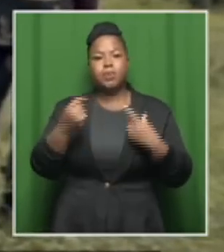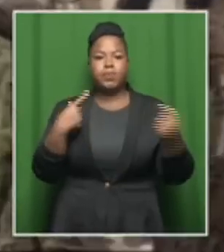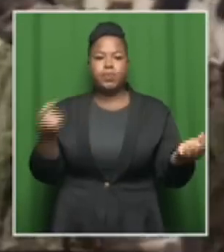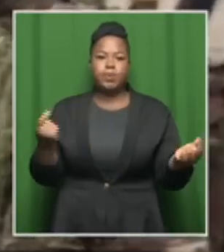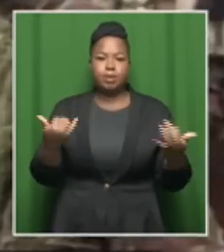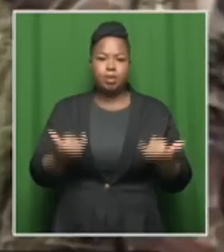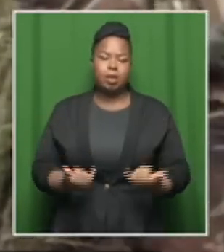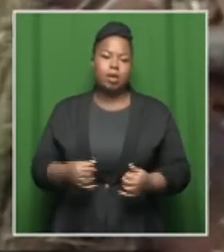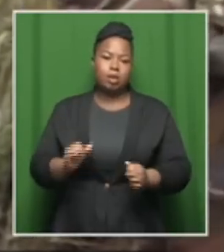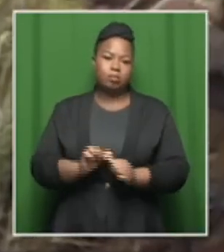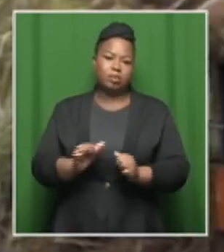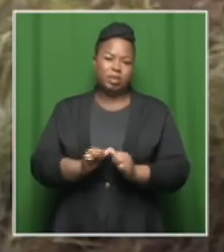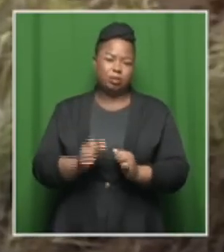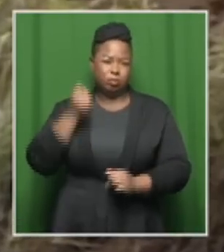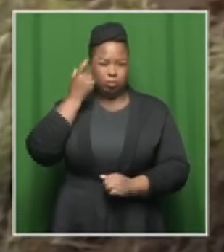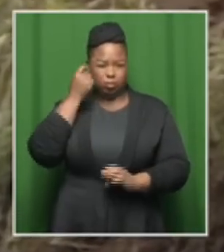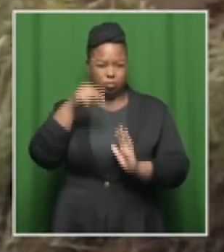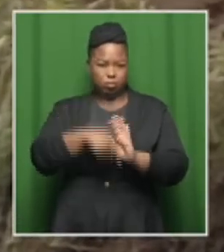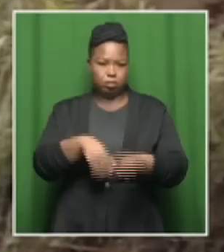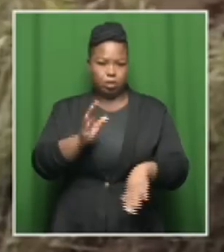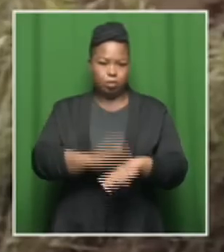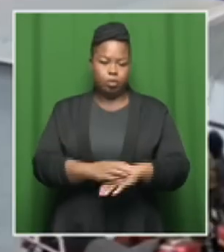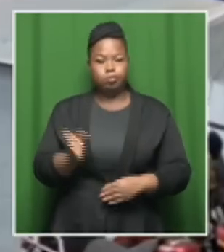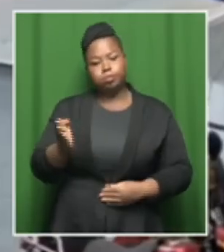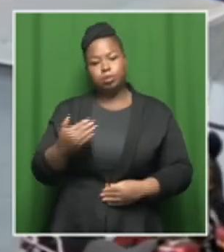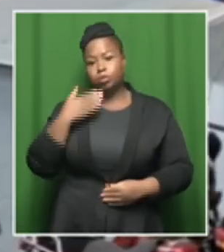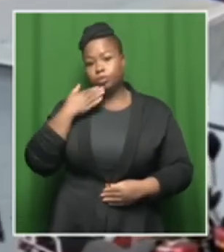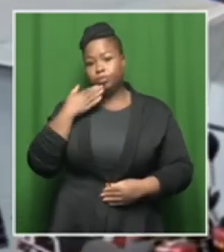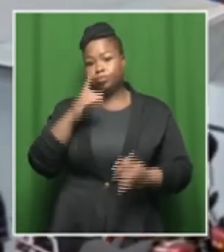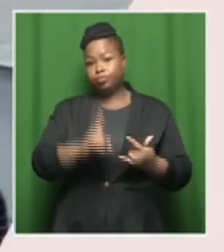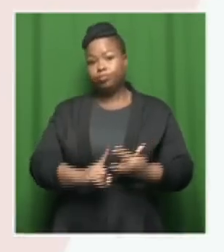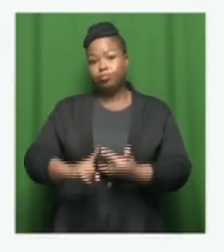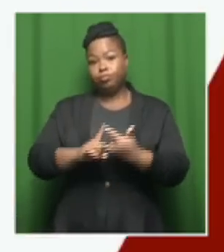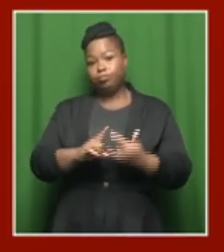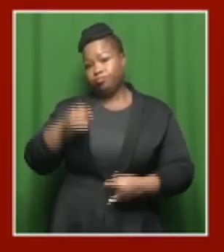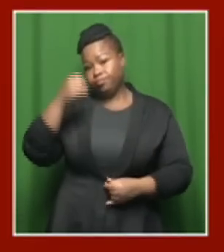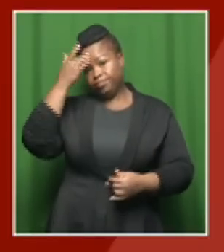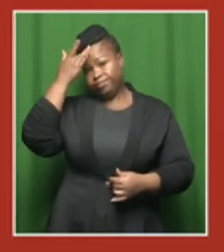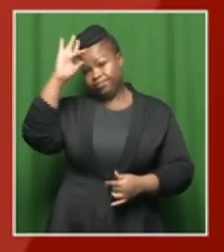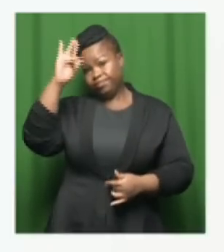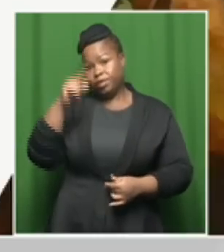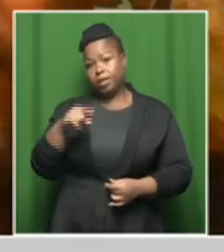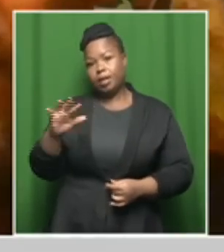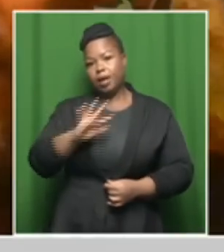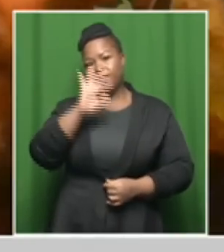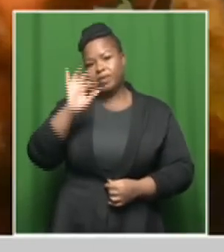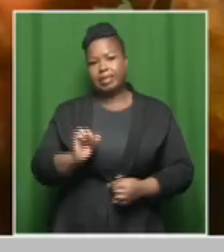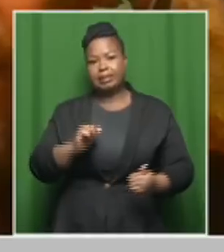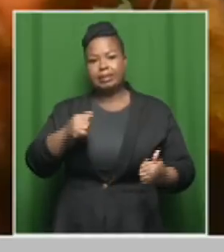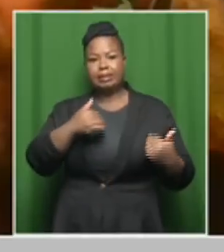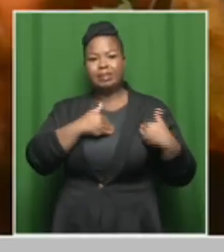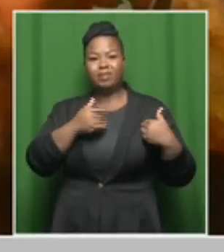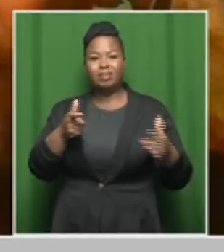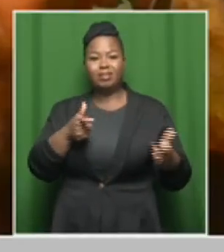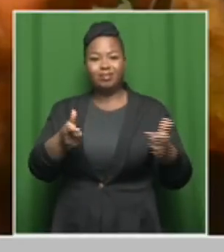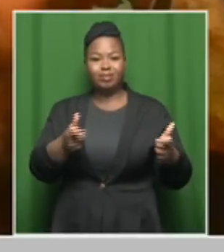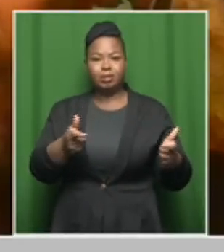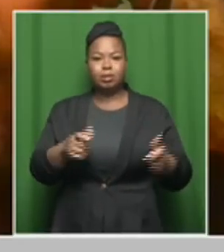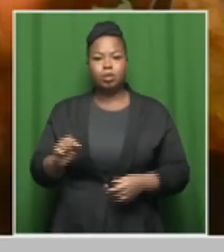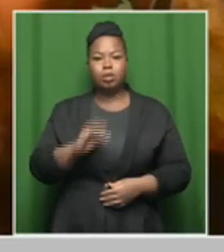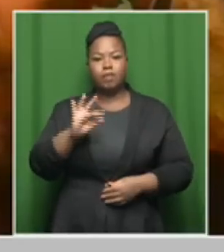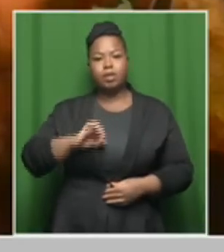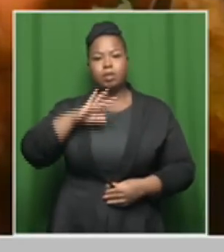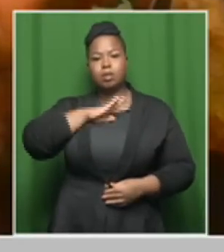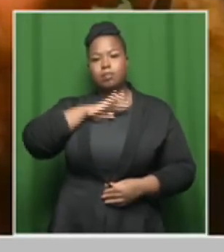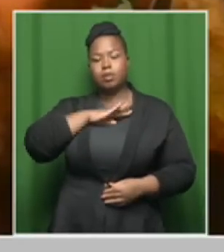the situation in the DRC, we join now virtually by an expert in African security governance and South African military